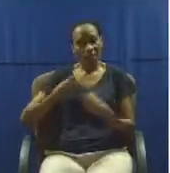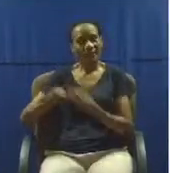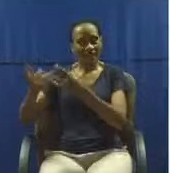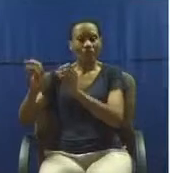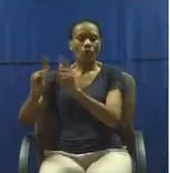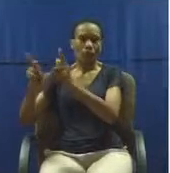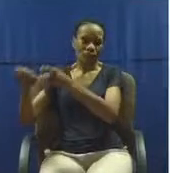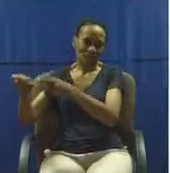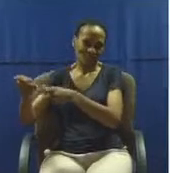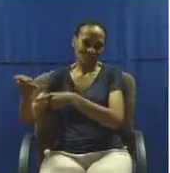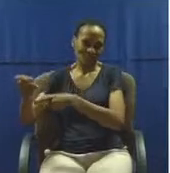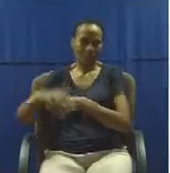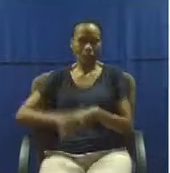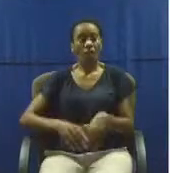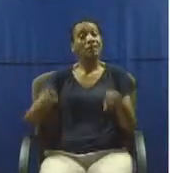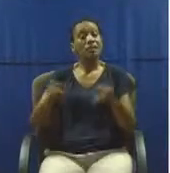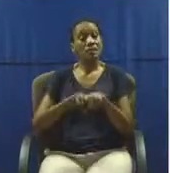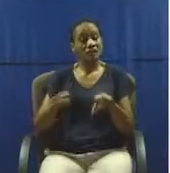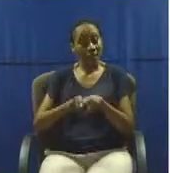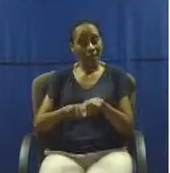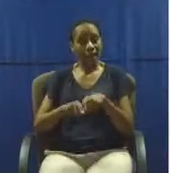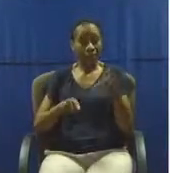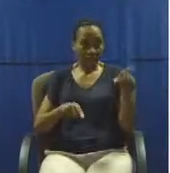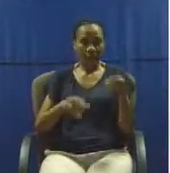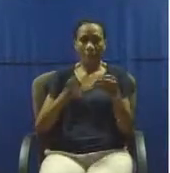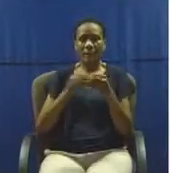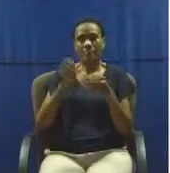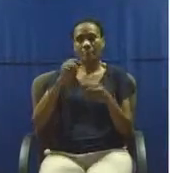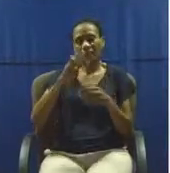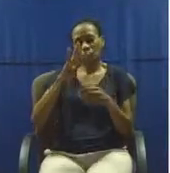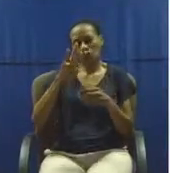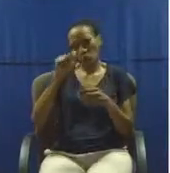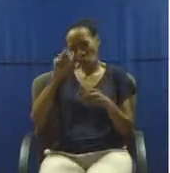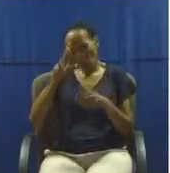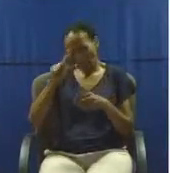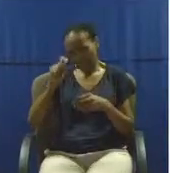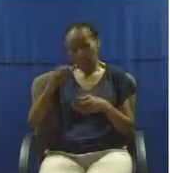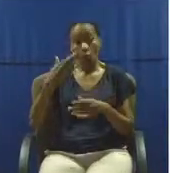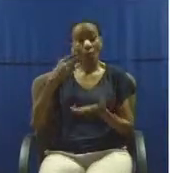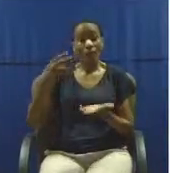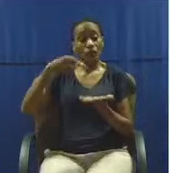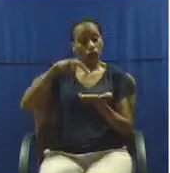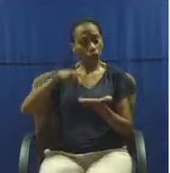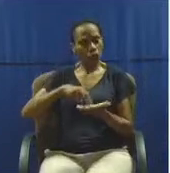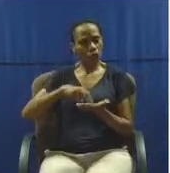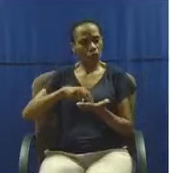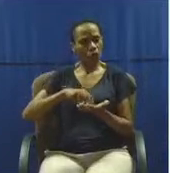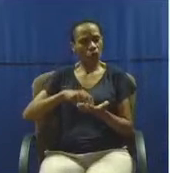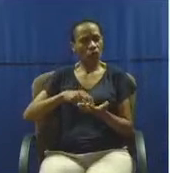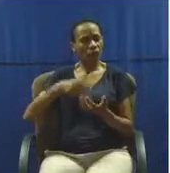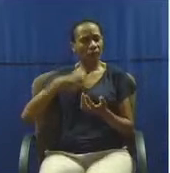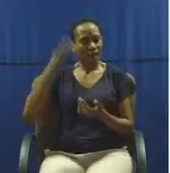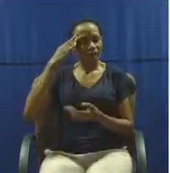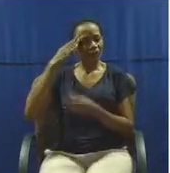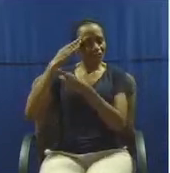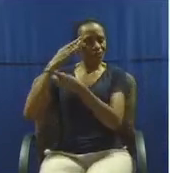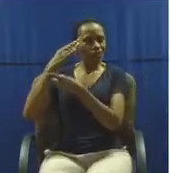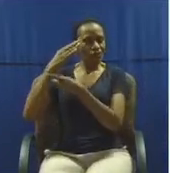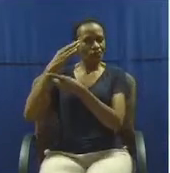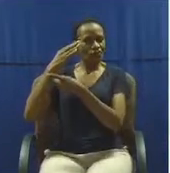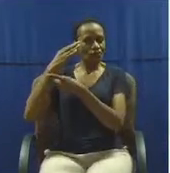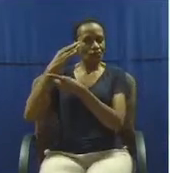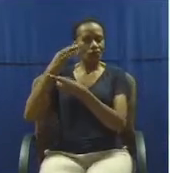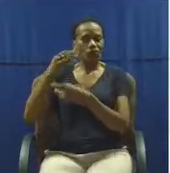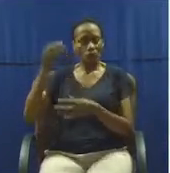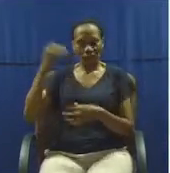Honorable Swart. When he stood, I just knew that it means that I even asked, is that an order,